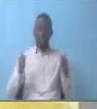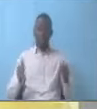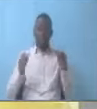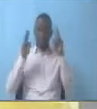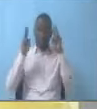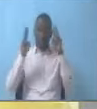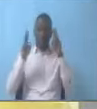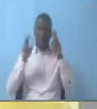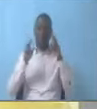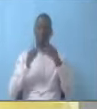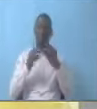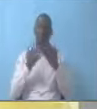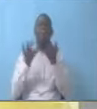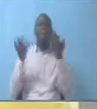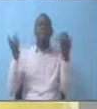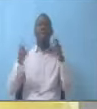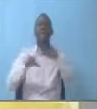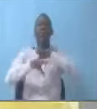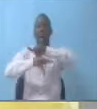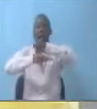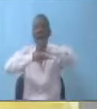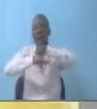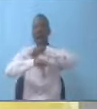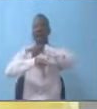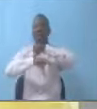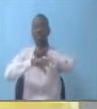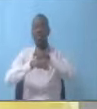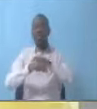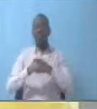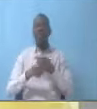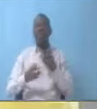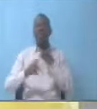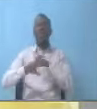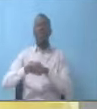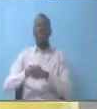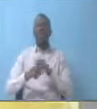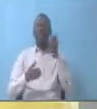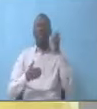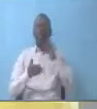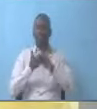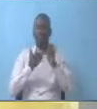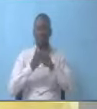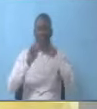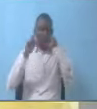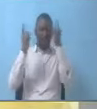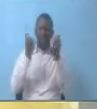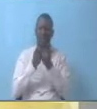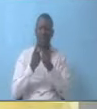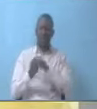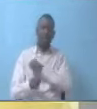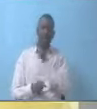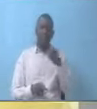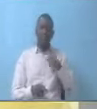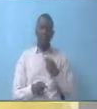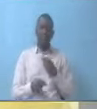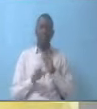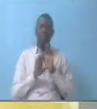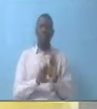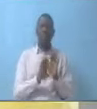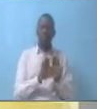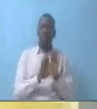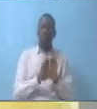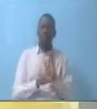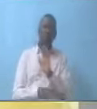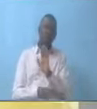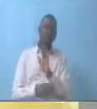for hours while the secretary general and I were waiting in the cabinet room. Secretary general bi ak man ñu ngi togon di len